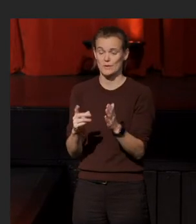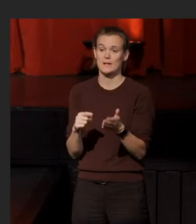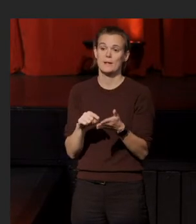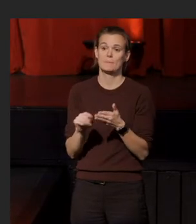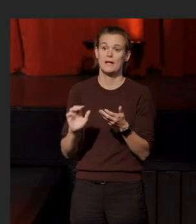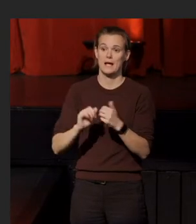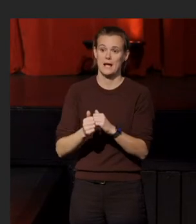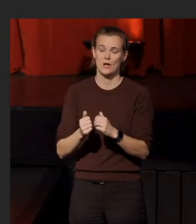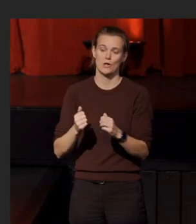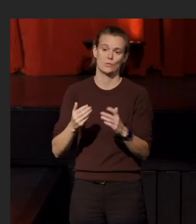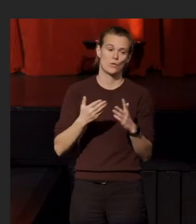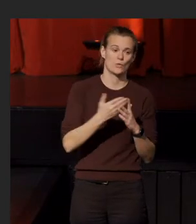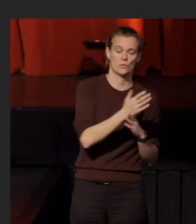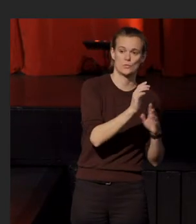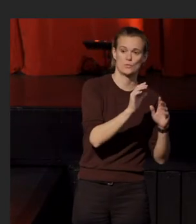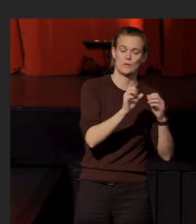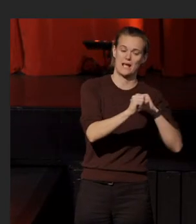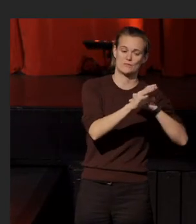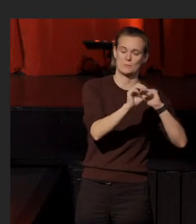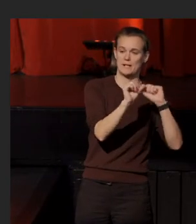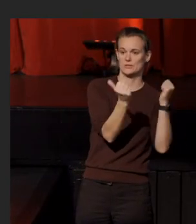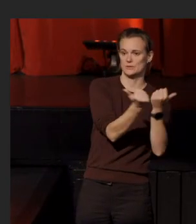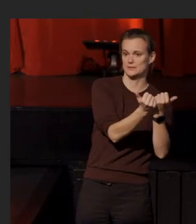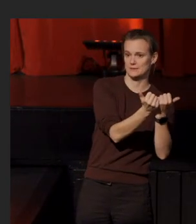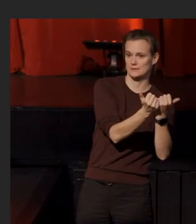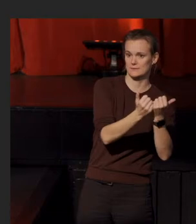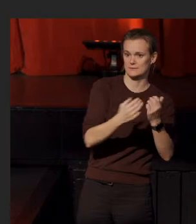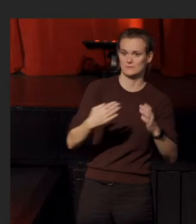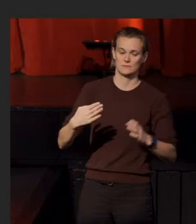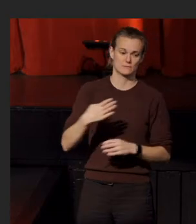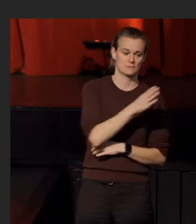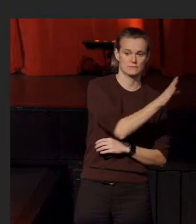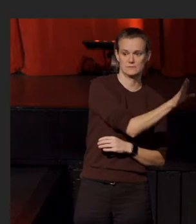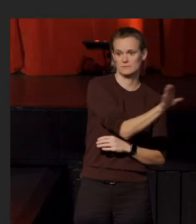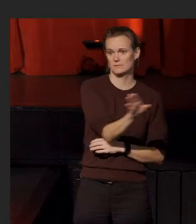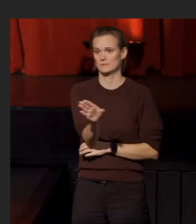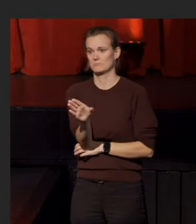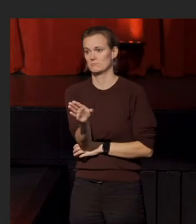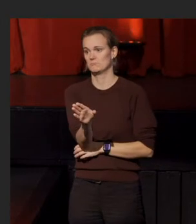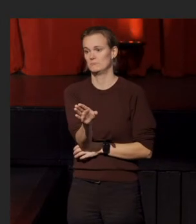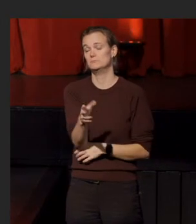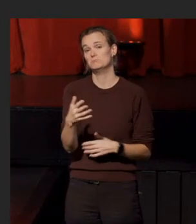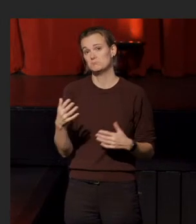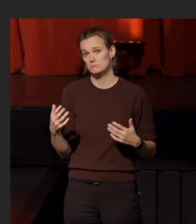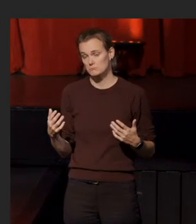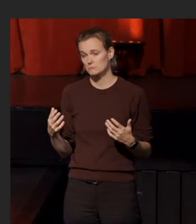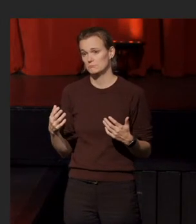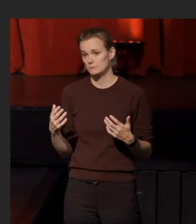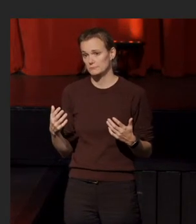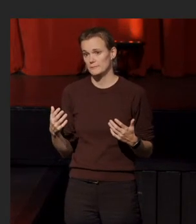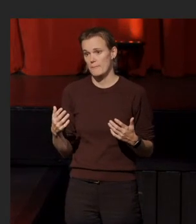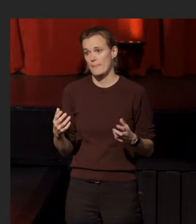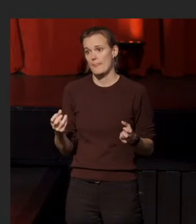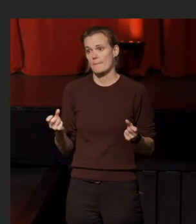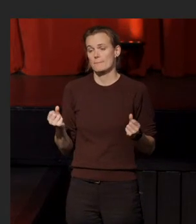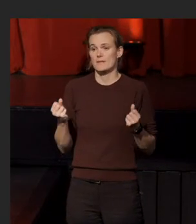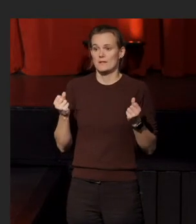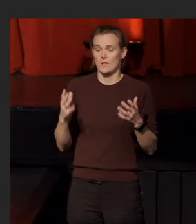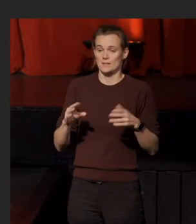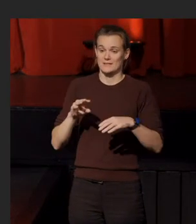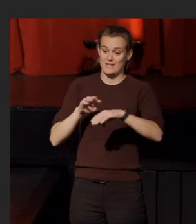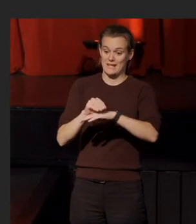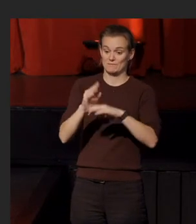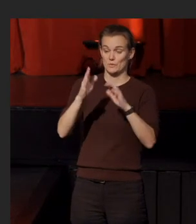marketing agency that now acts on their behalf. And there's pretty strong evidence to suggest there are networks of influencers